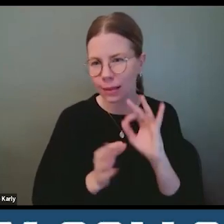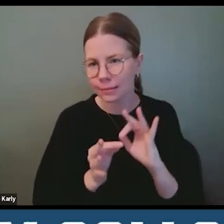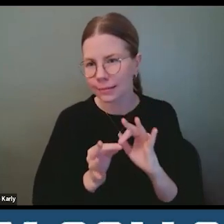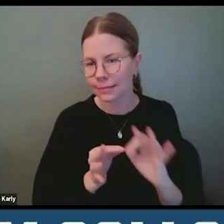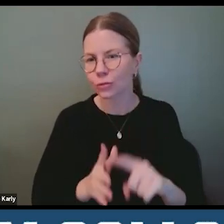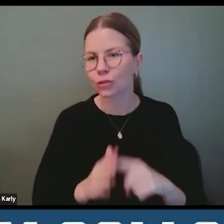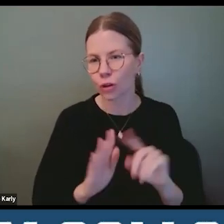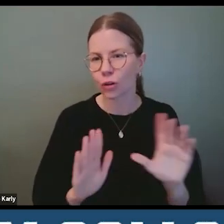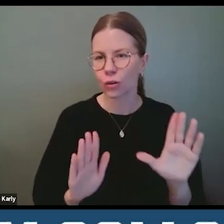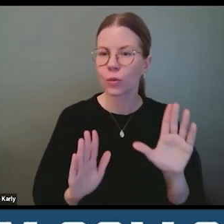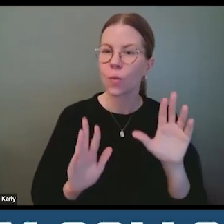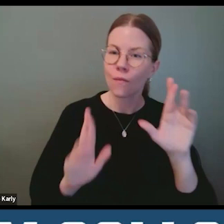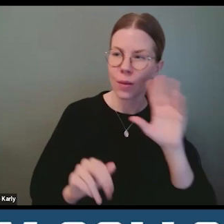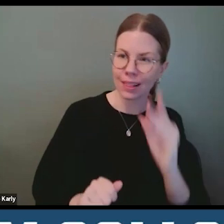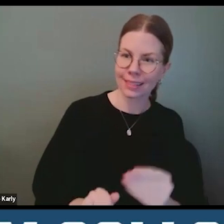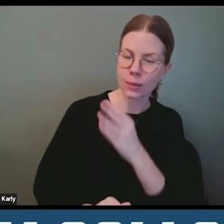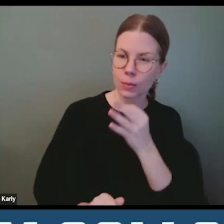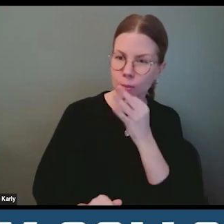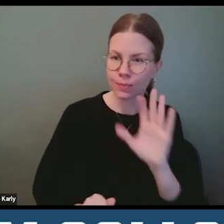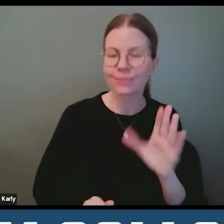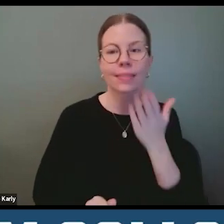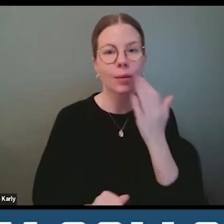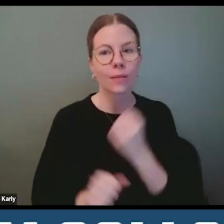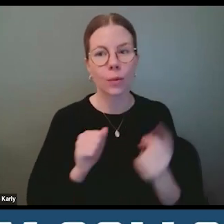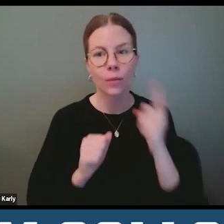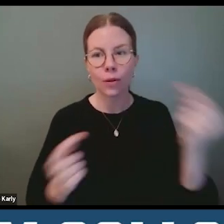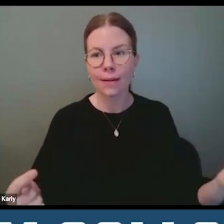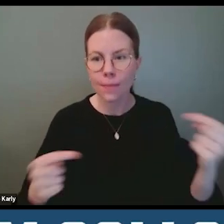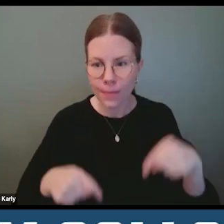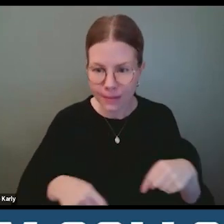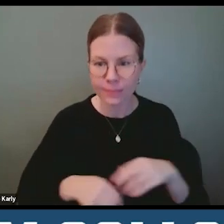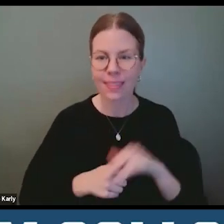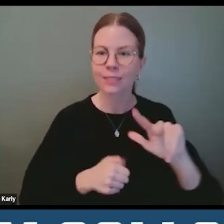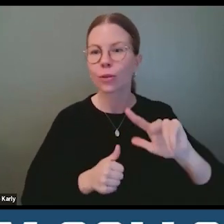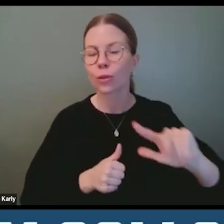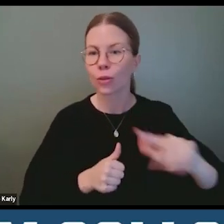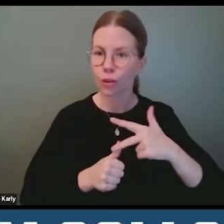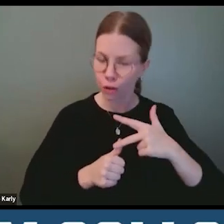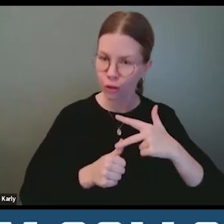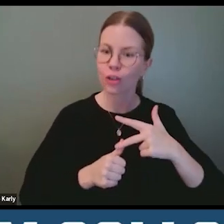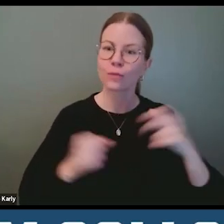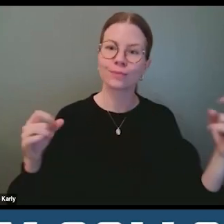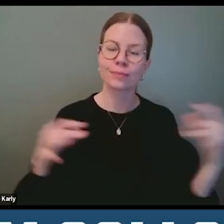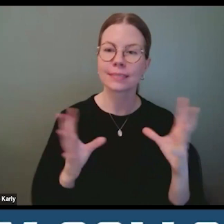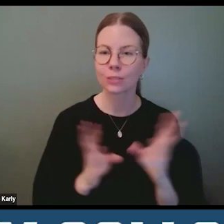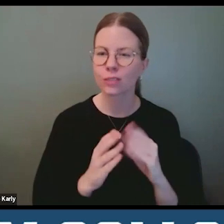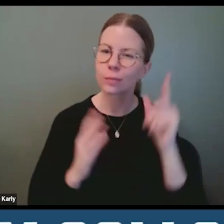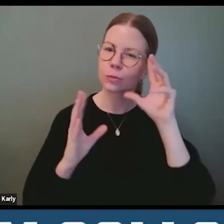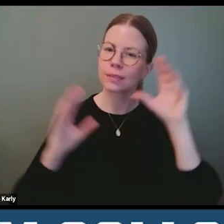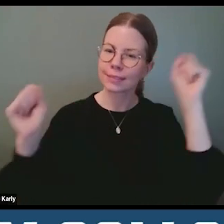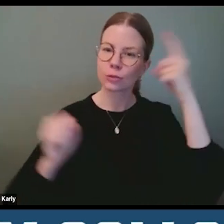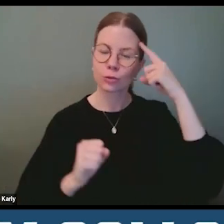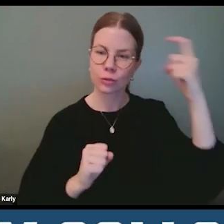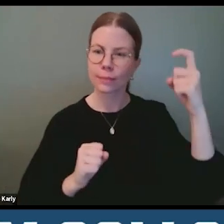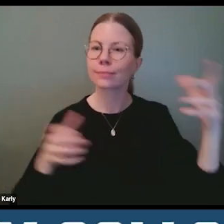you, everyone, for coming to our third session in the President's Dream Colloquium in One Health. My name